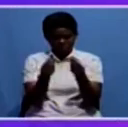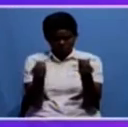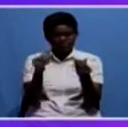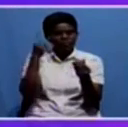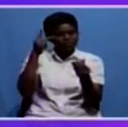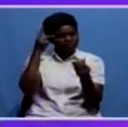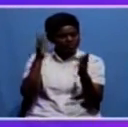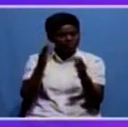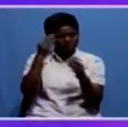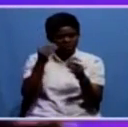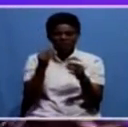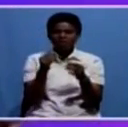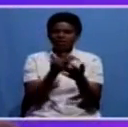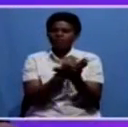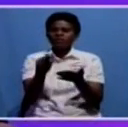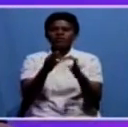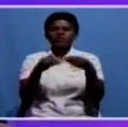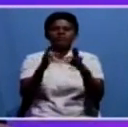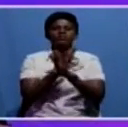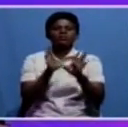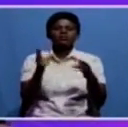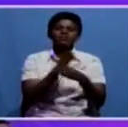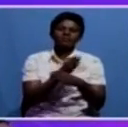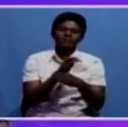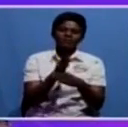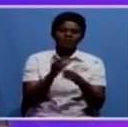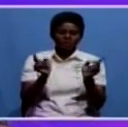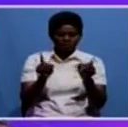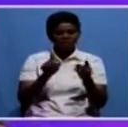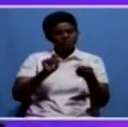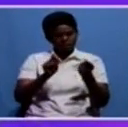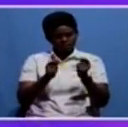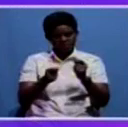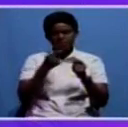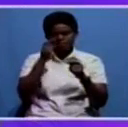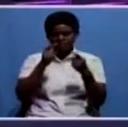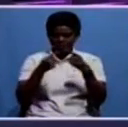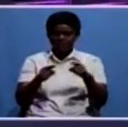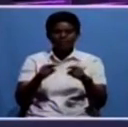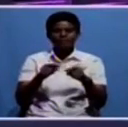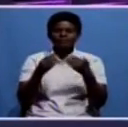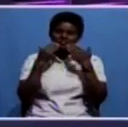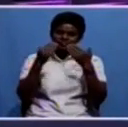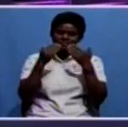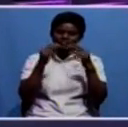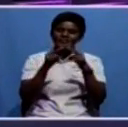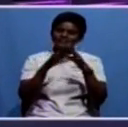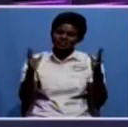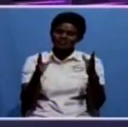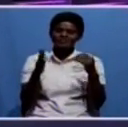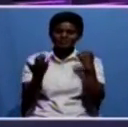politicians, because we are failing to give Zambians businesses. And that's where the change should be coming from. Minister, it's been a pleasure having you on the